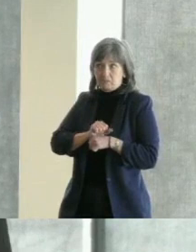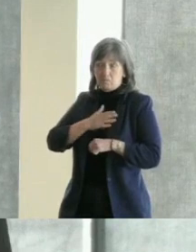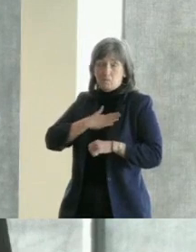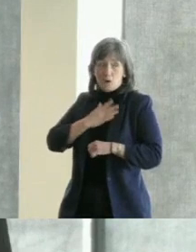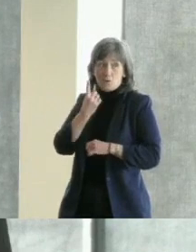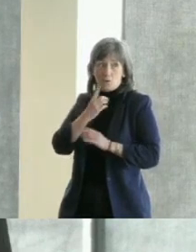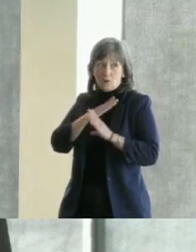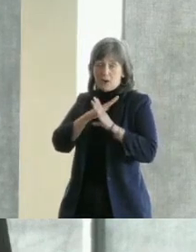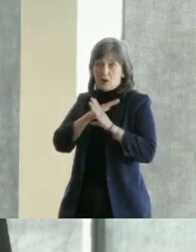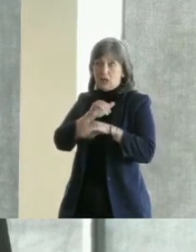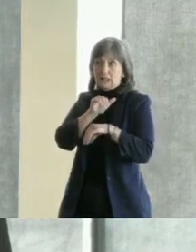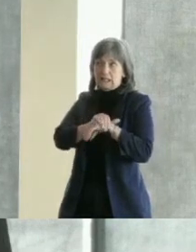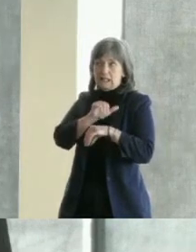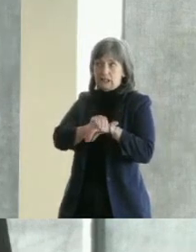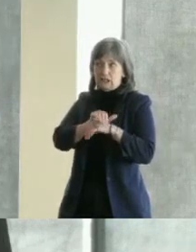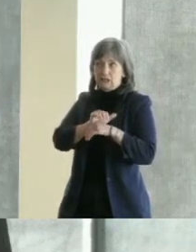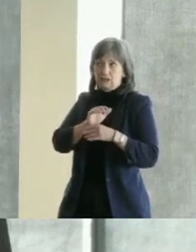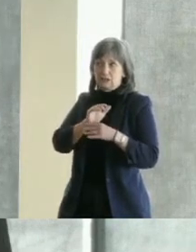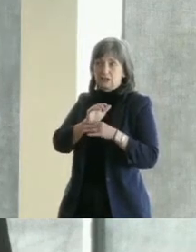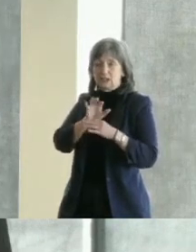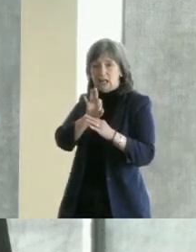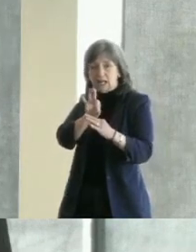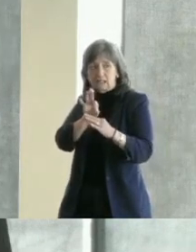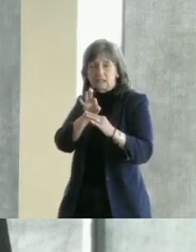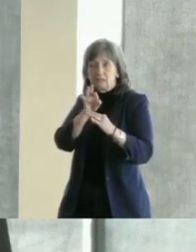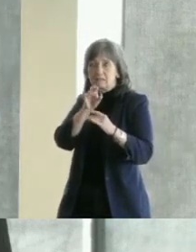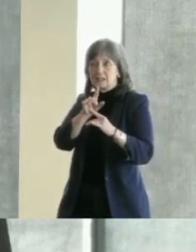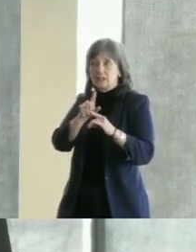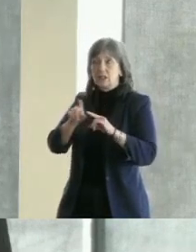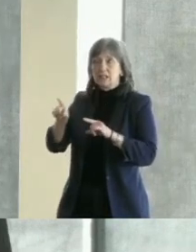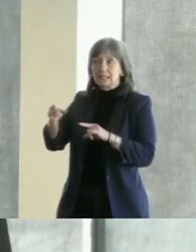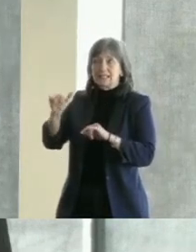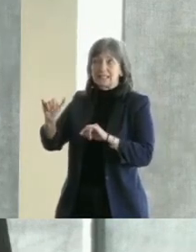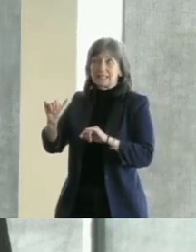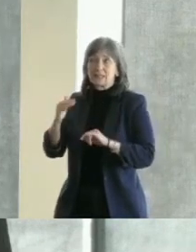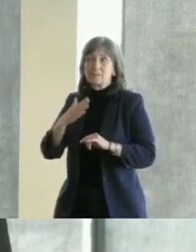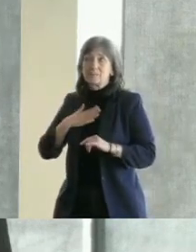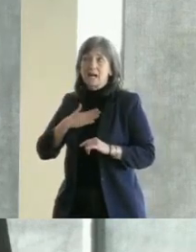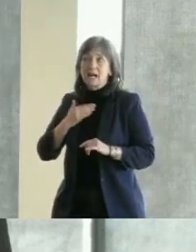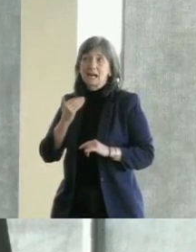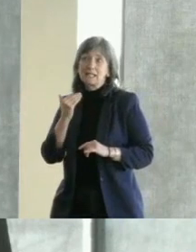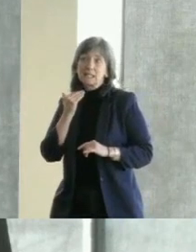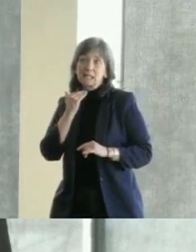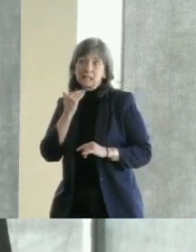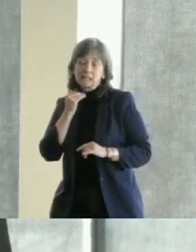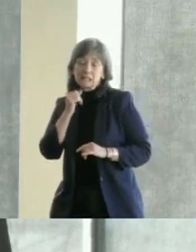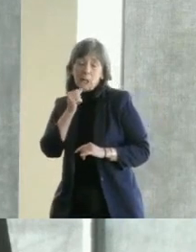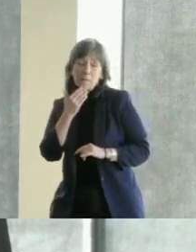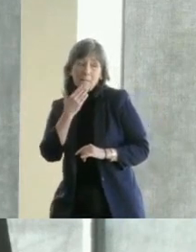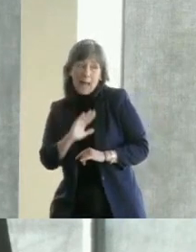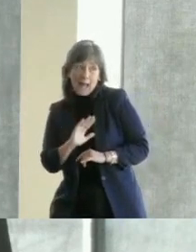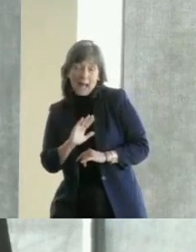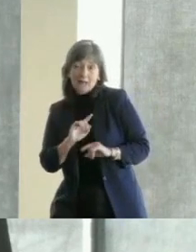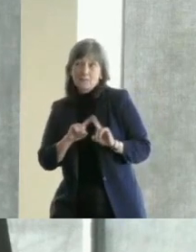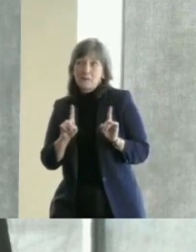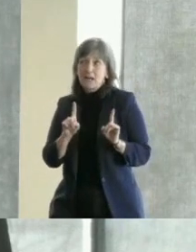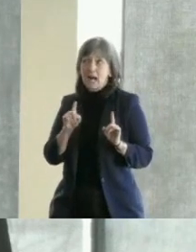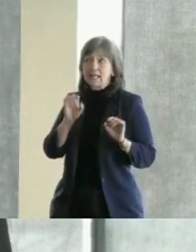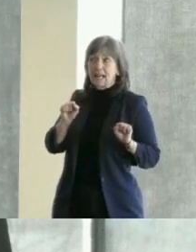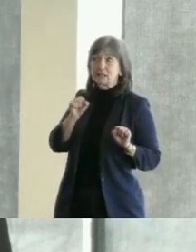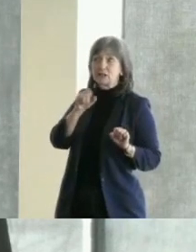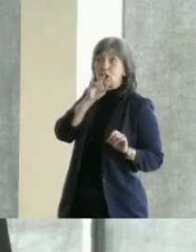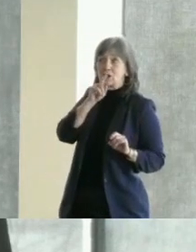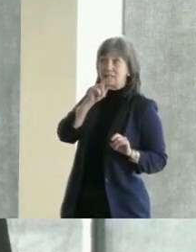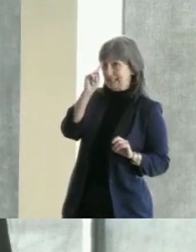barrier. But you can hear my English, not that bad, maybe not. I can talk like an